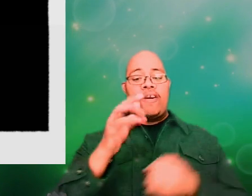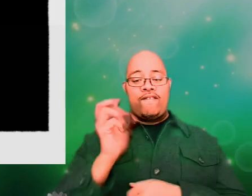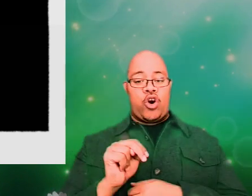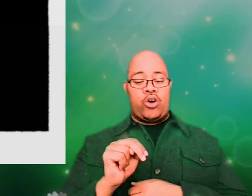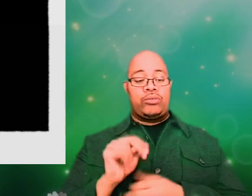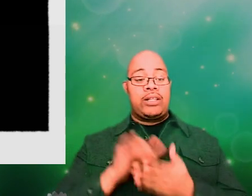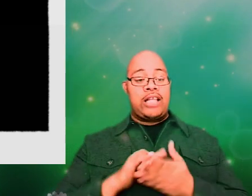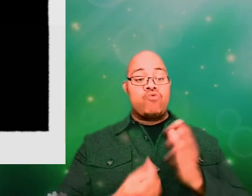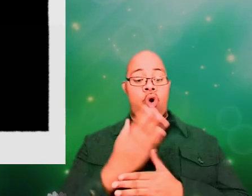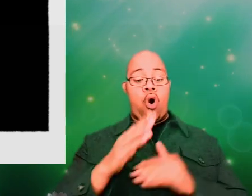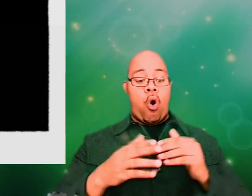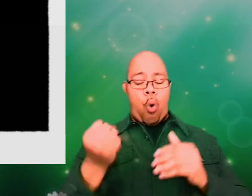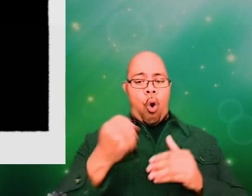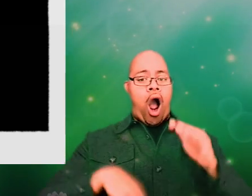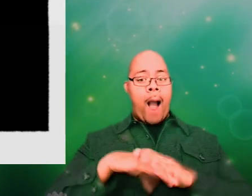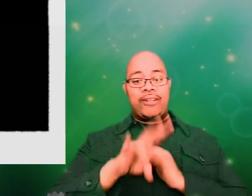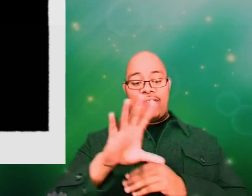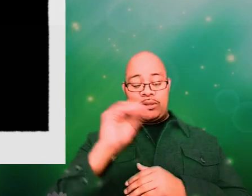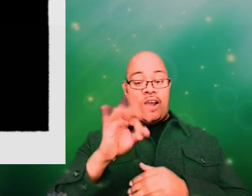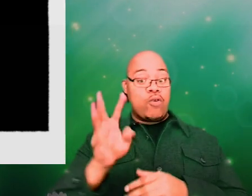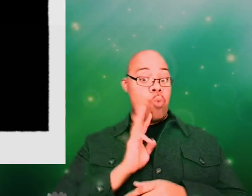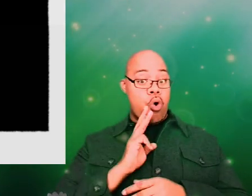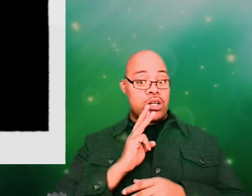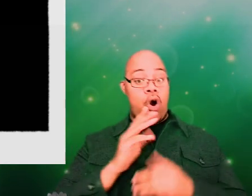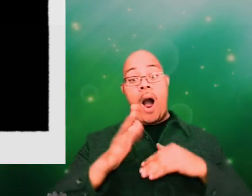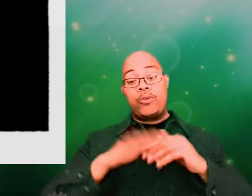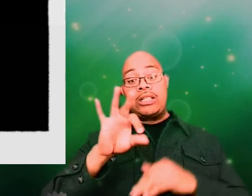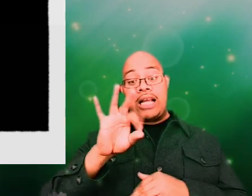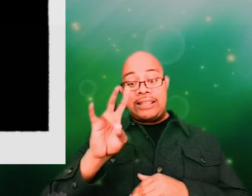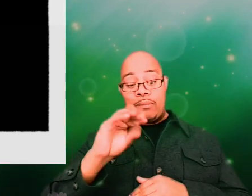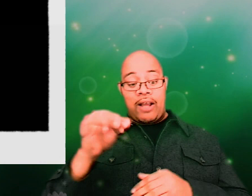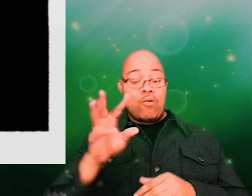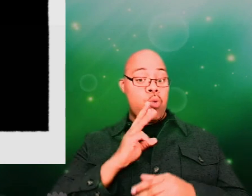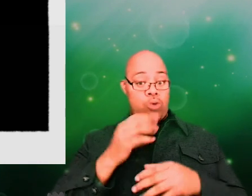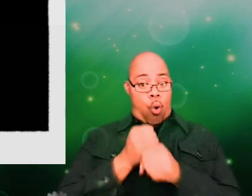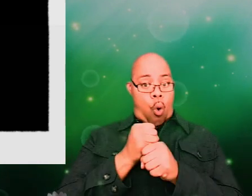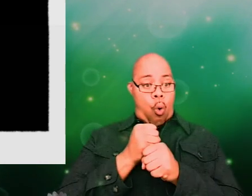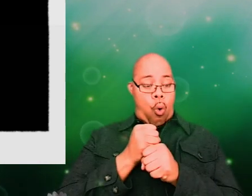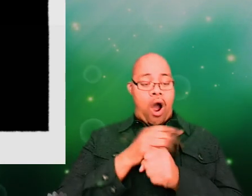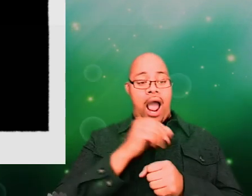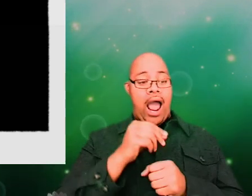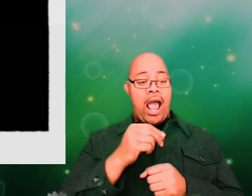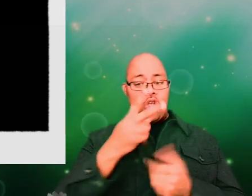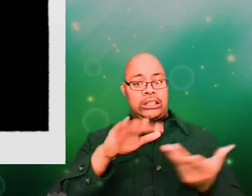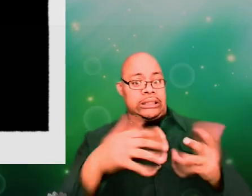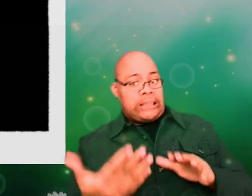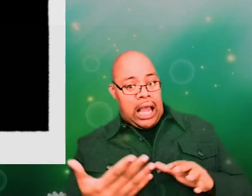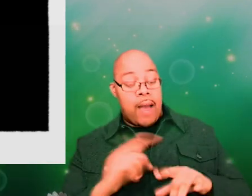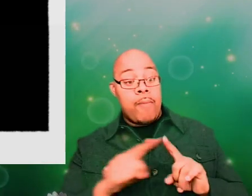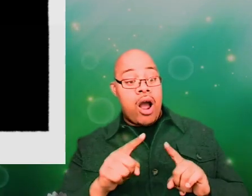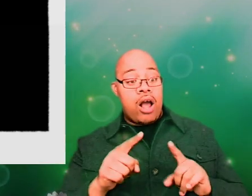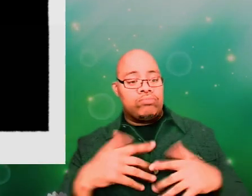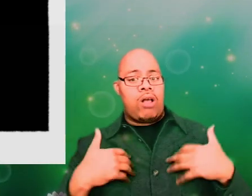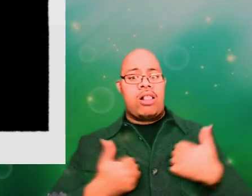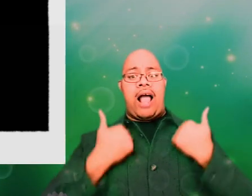can lose up to 75% or to 97% of its water content and look dead, but come